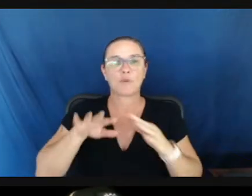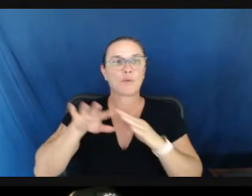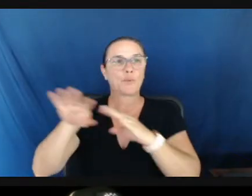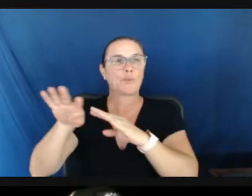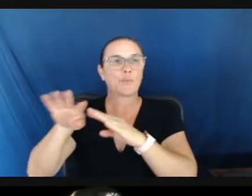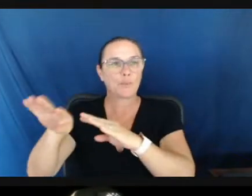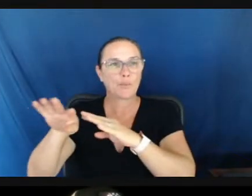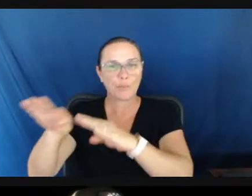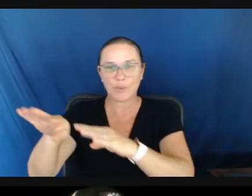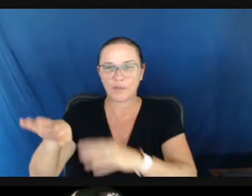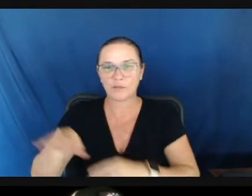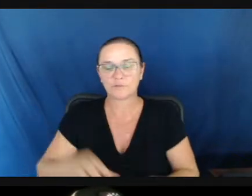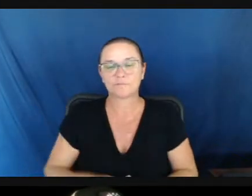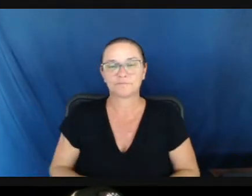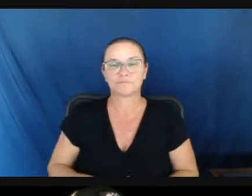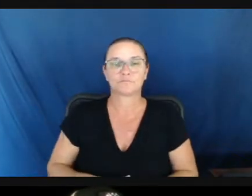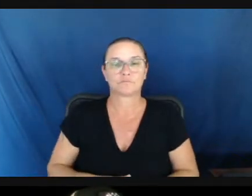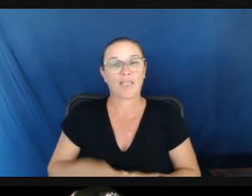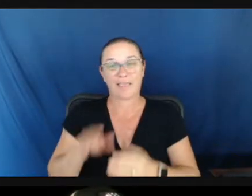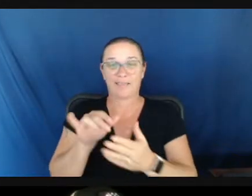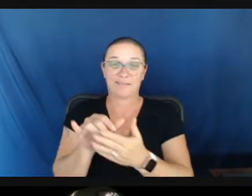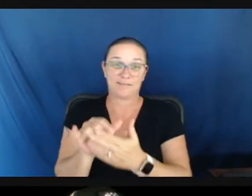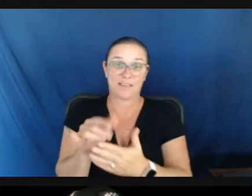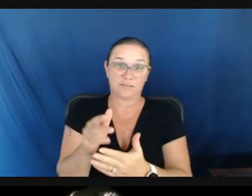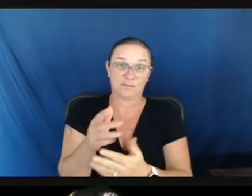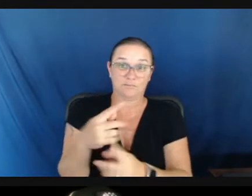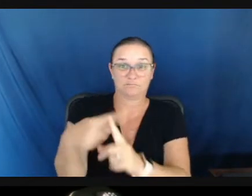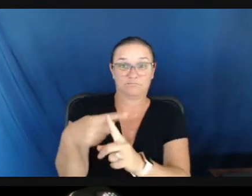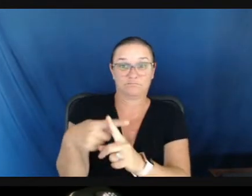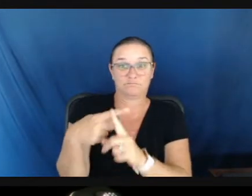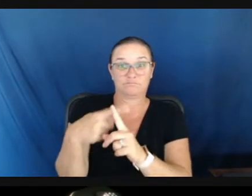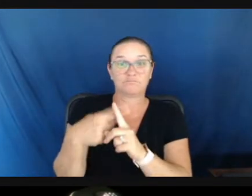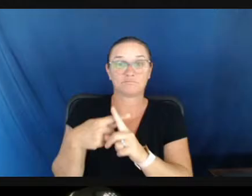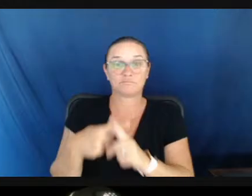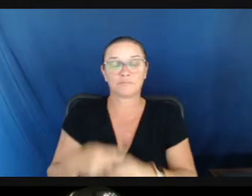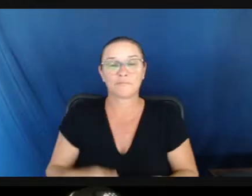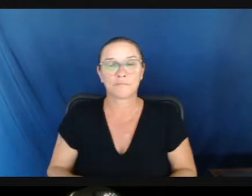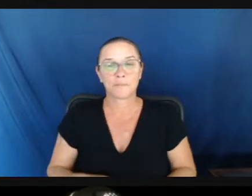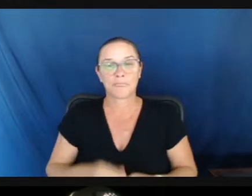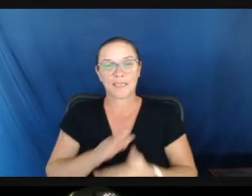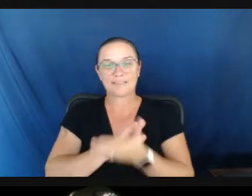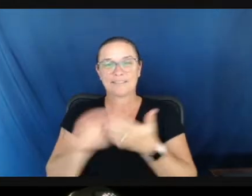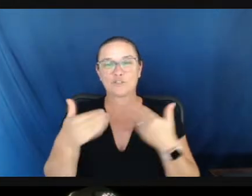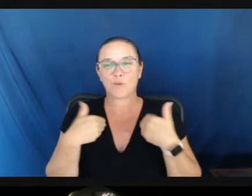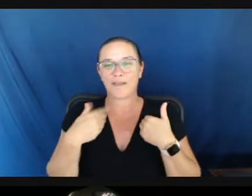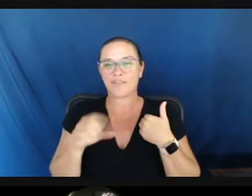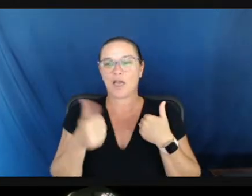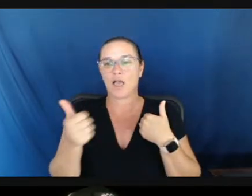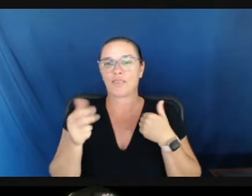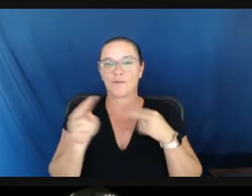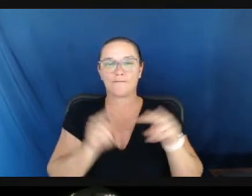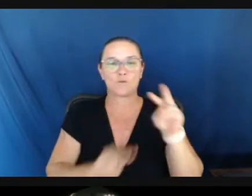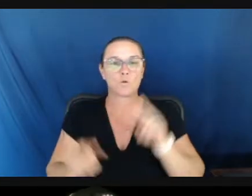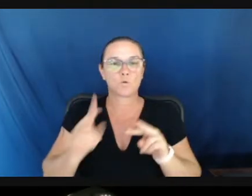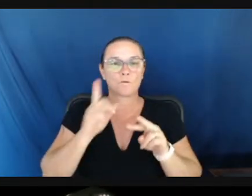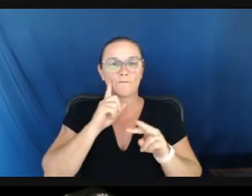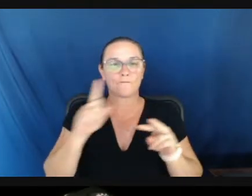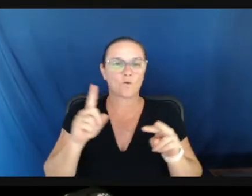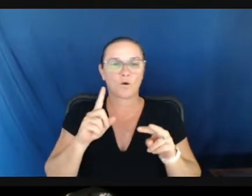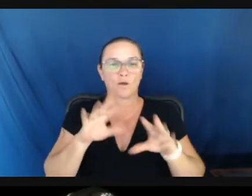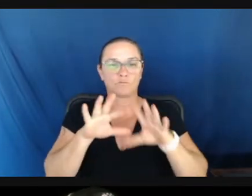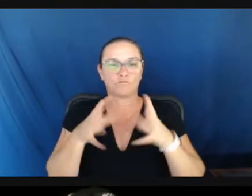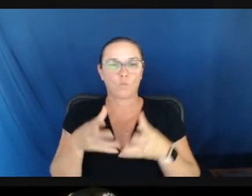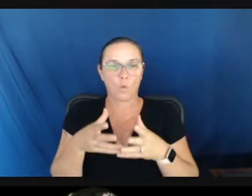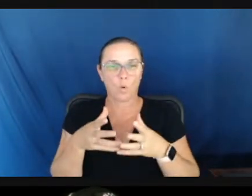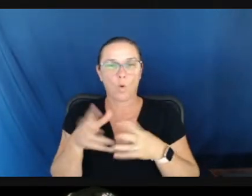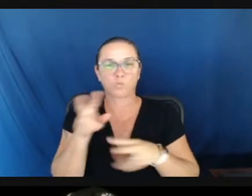direction, which is good. And it's nice to have those other views. We'll, for completeness, include this camera on the